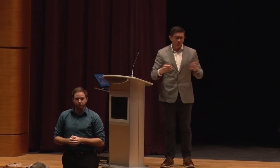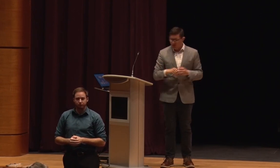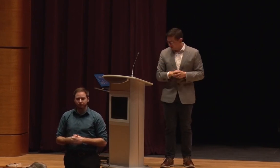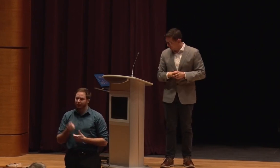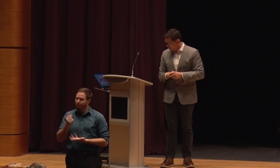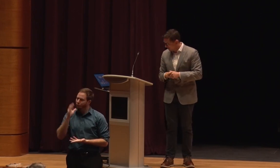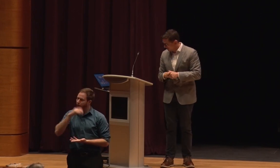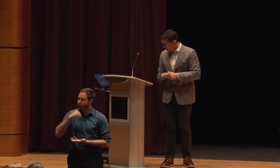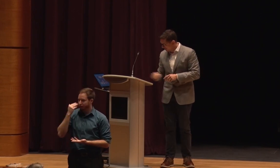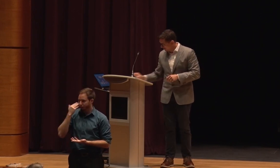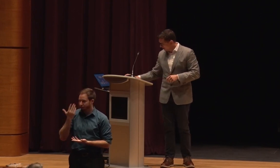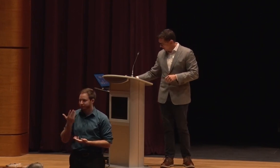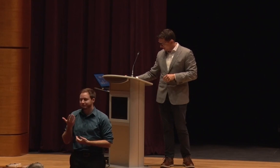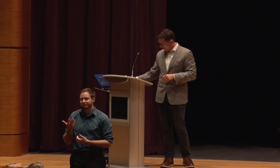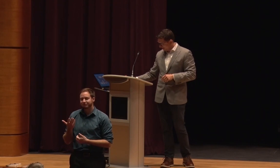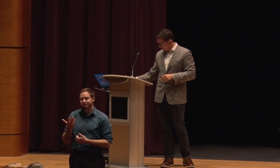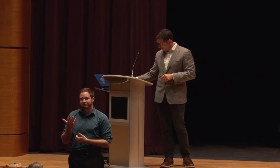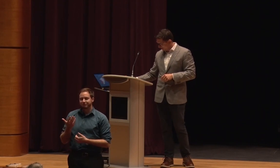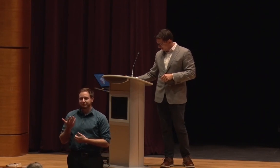It's a little bit weird.